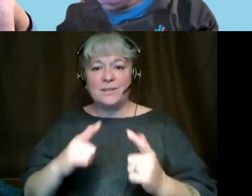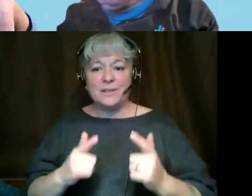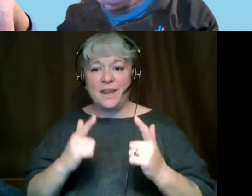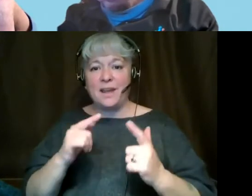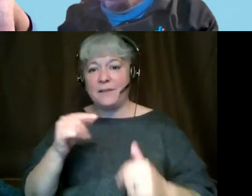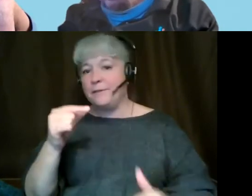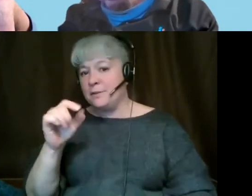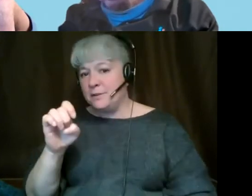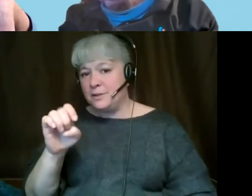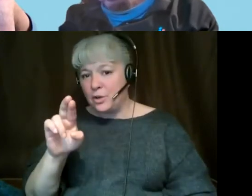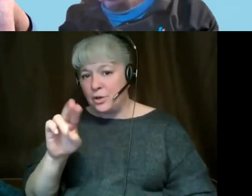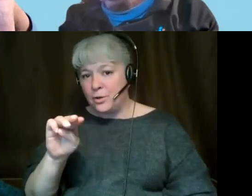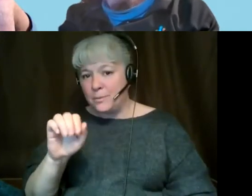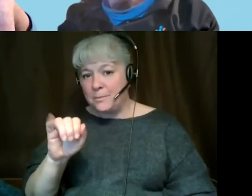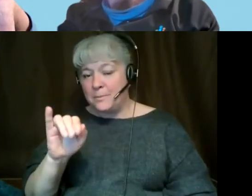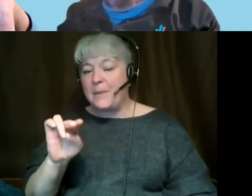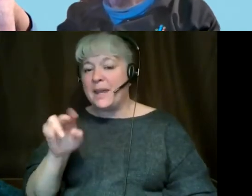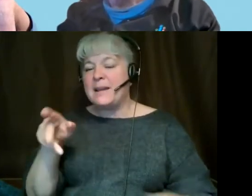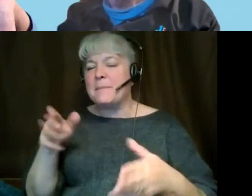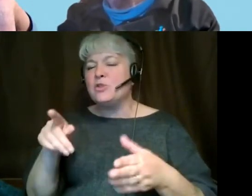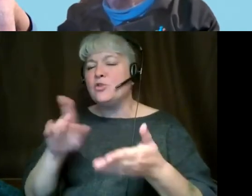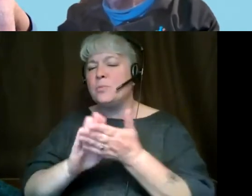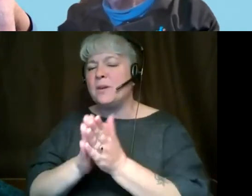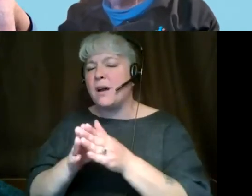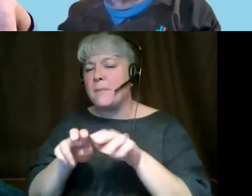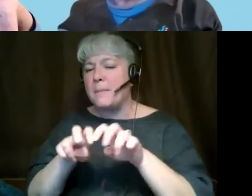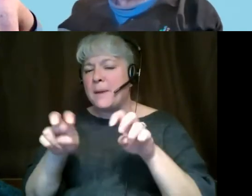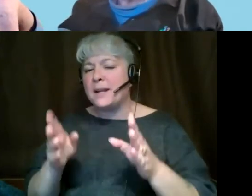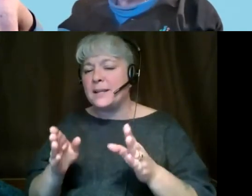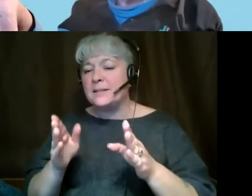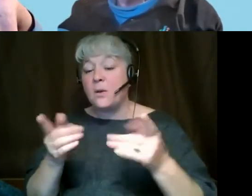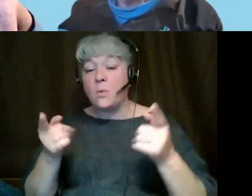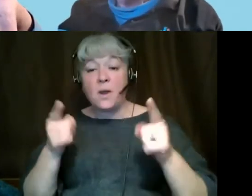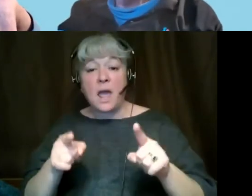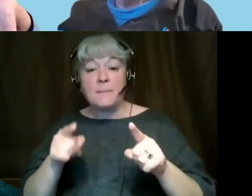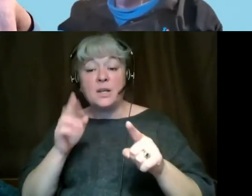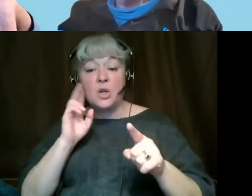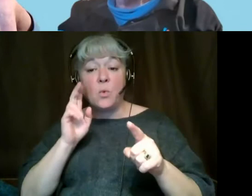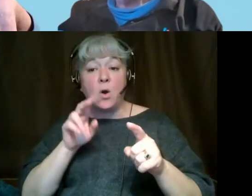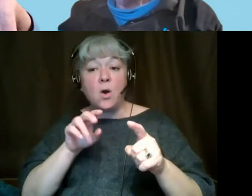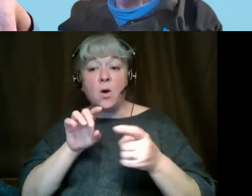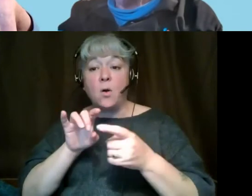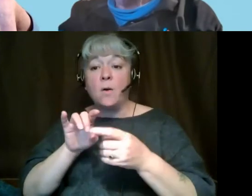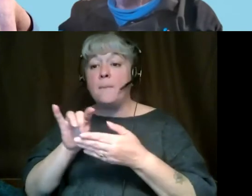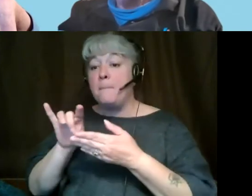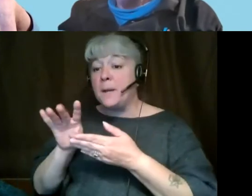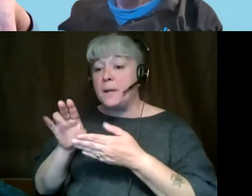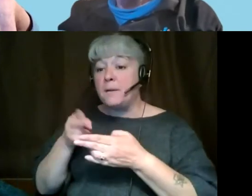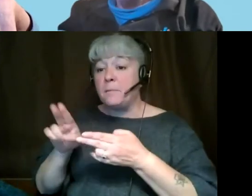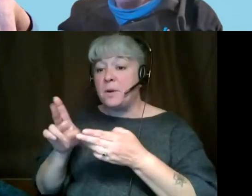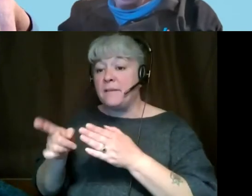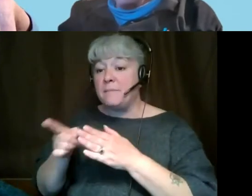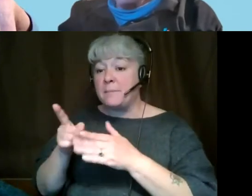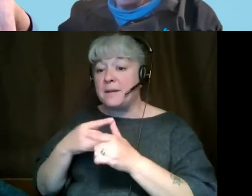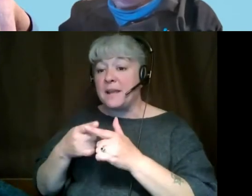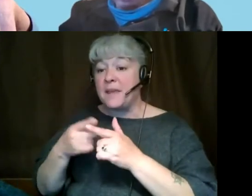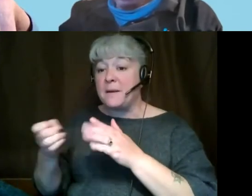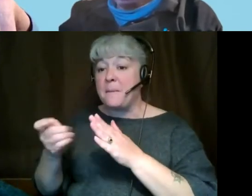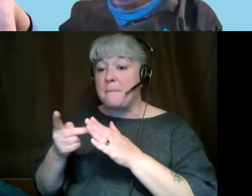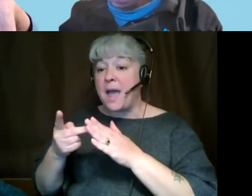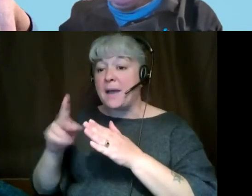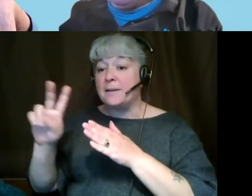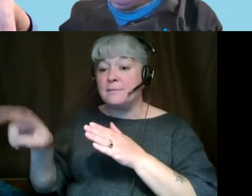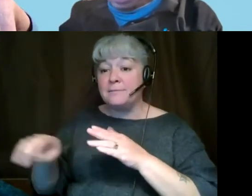Jermaine, I'm going to promote you to a panelist. So what's going to happen is you're going to leave for a brief second and then come back in. And then